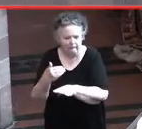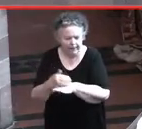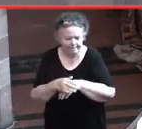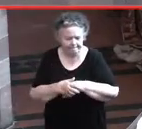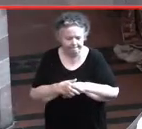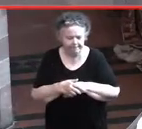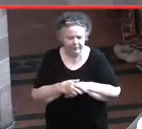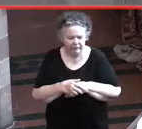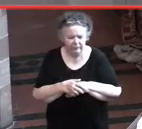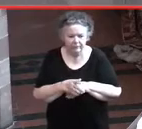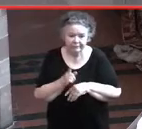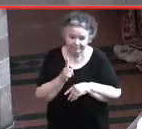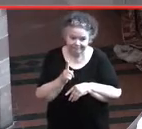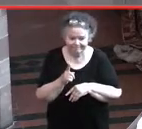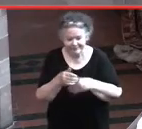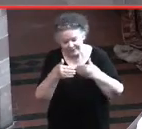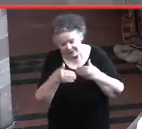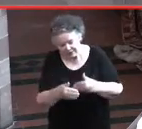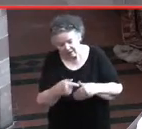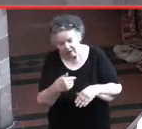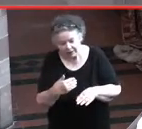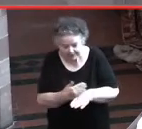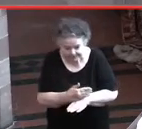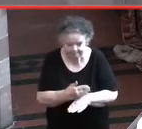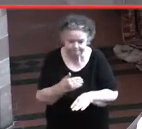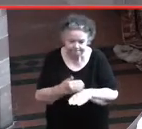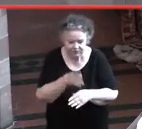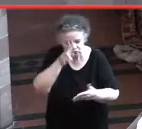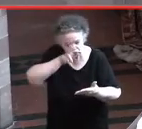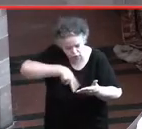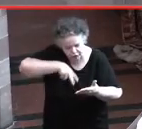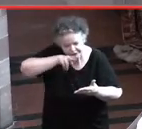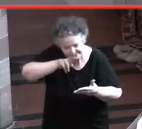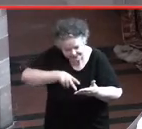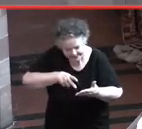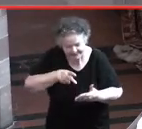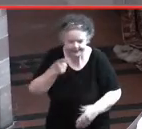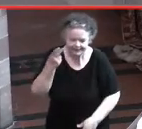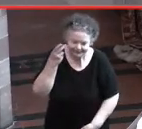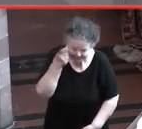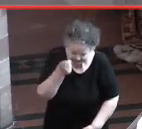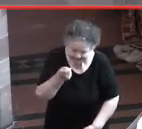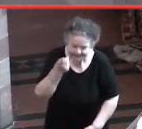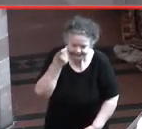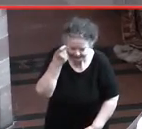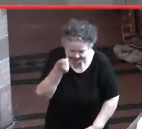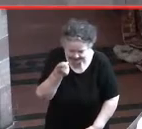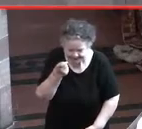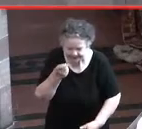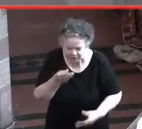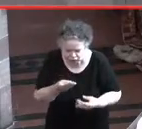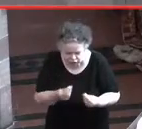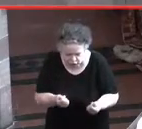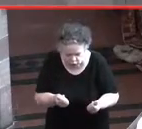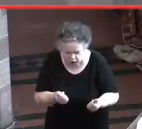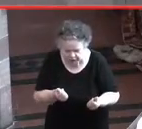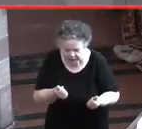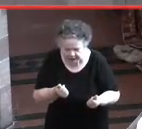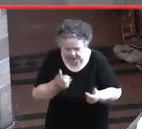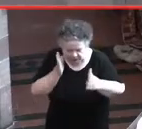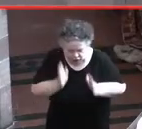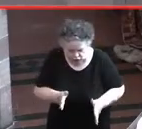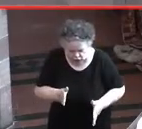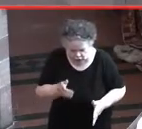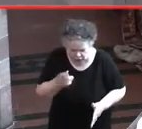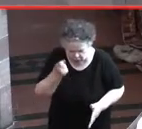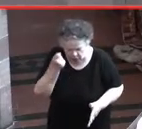Friends, this takes time and reading and thinking, resourcing of yourself in